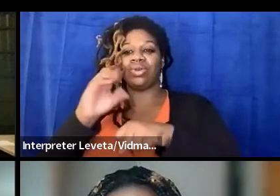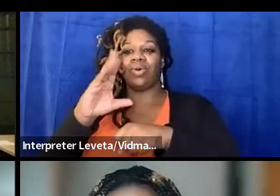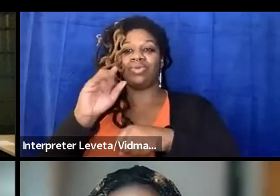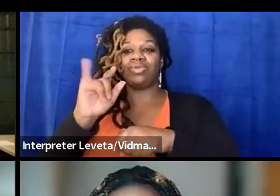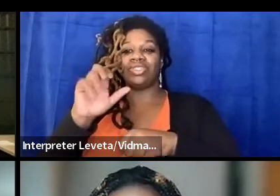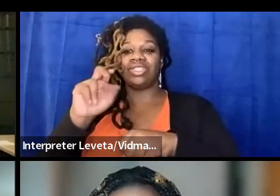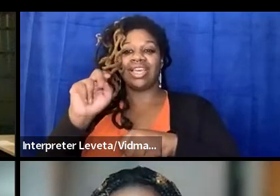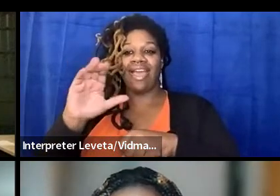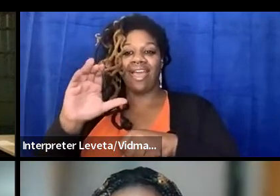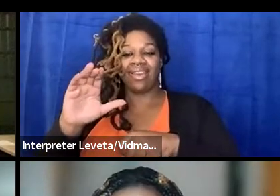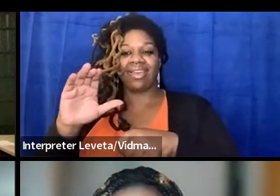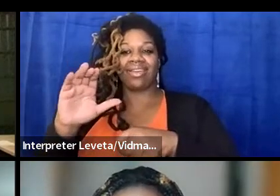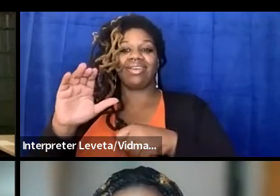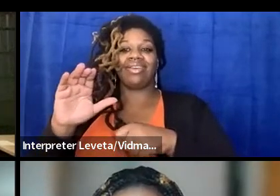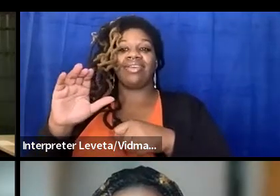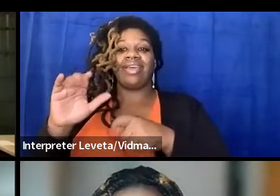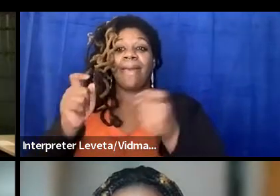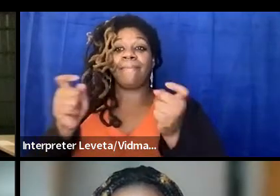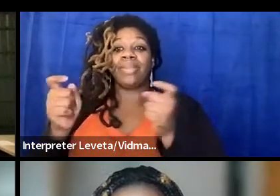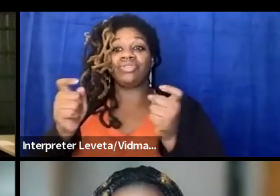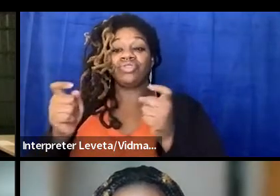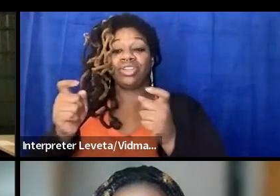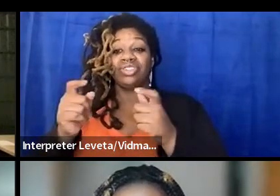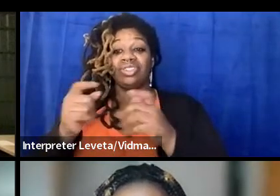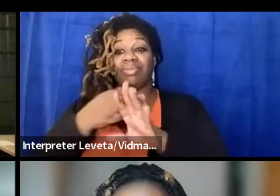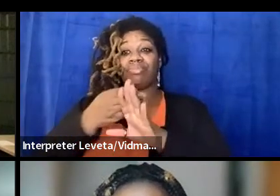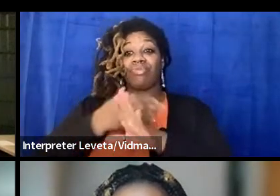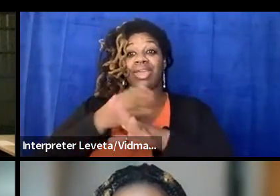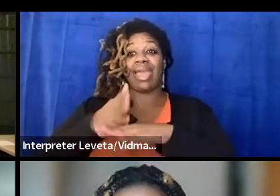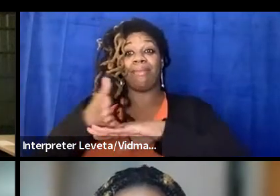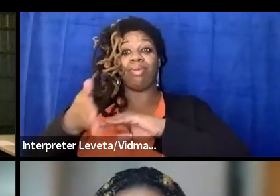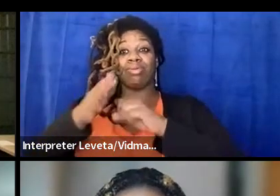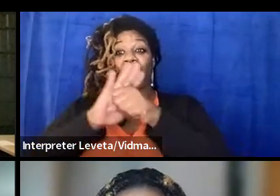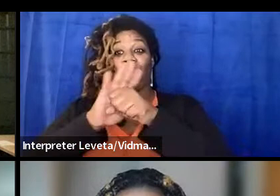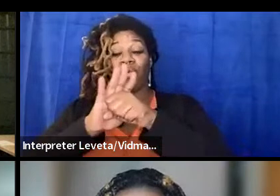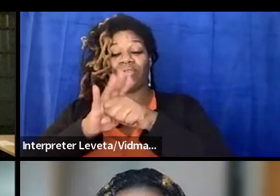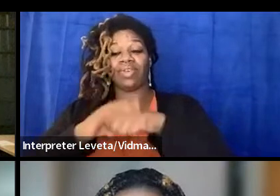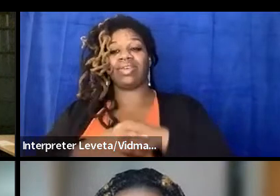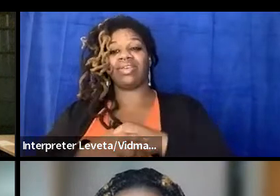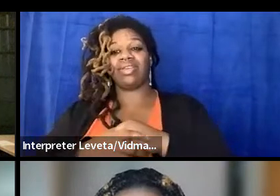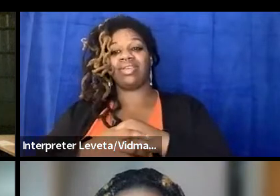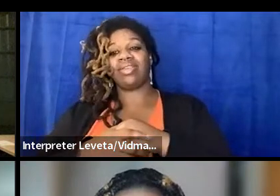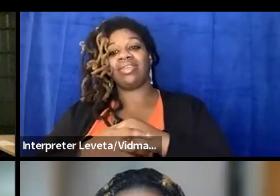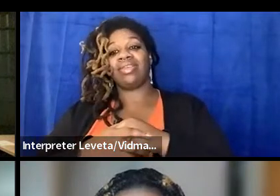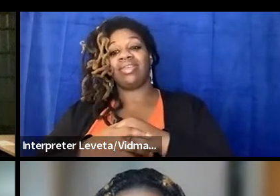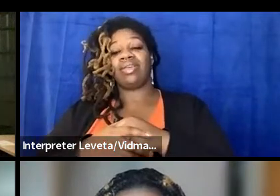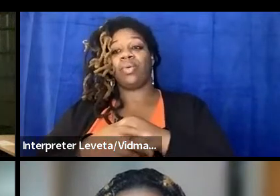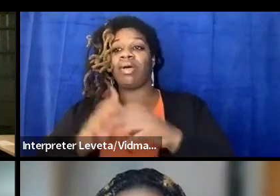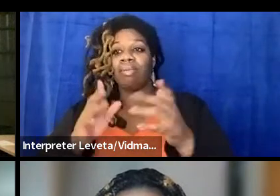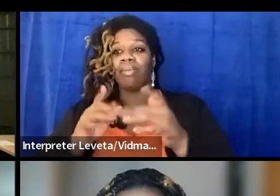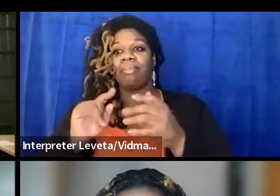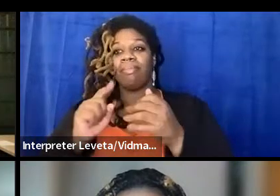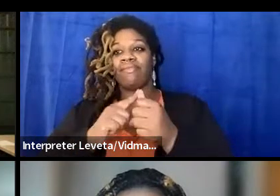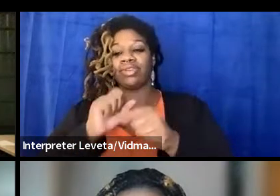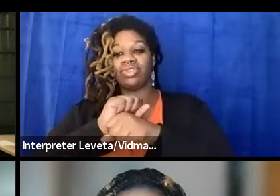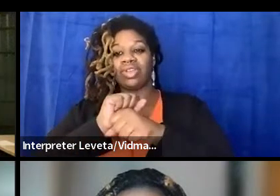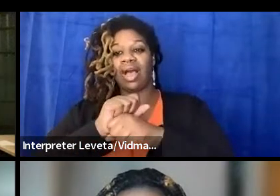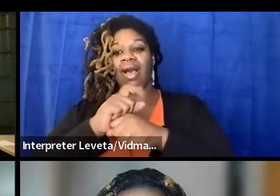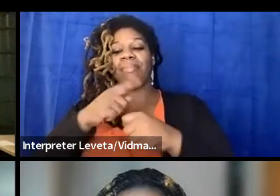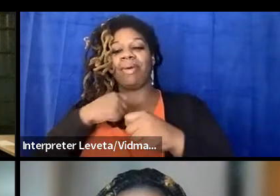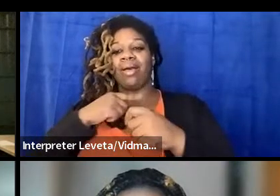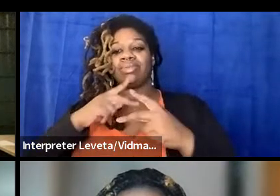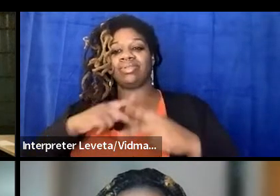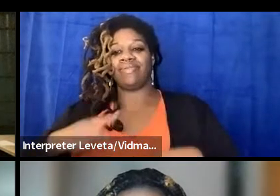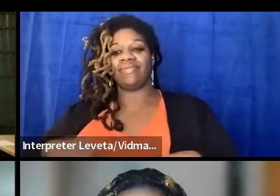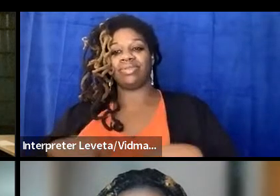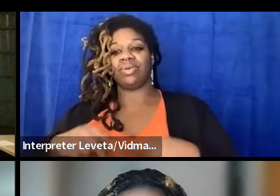and post COVID. When I first started, well, the last job that I had there, I was a physical oceanographer, as I